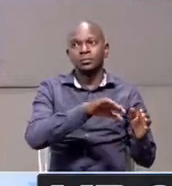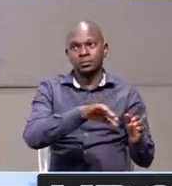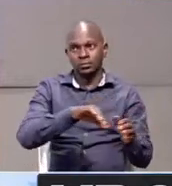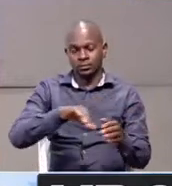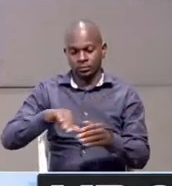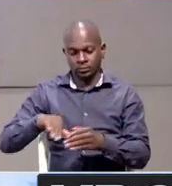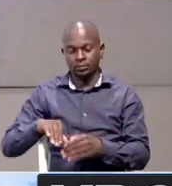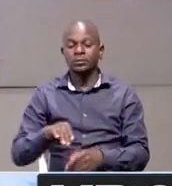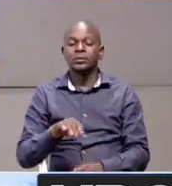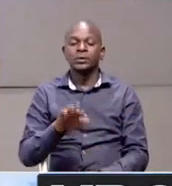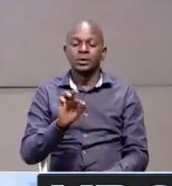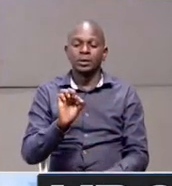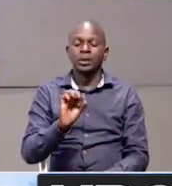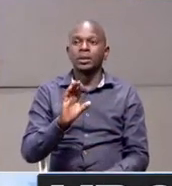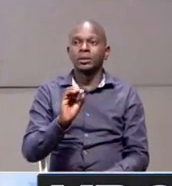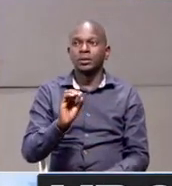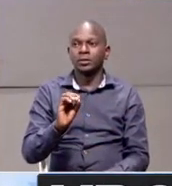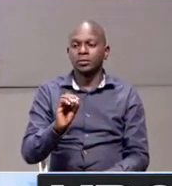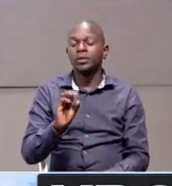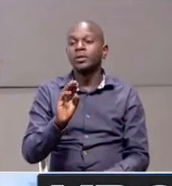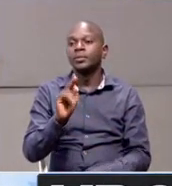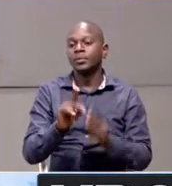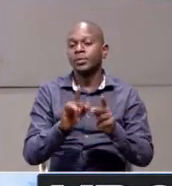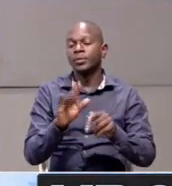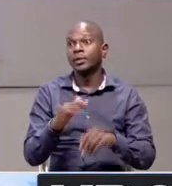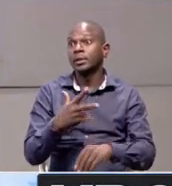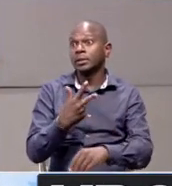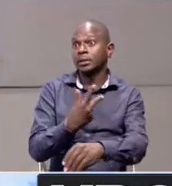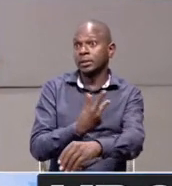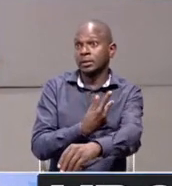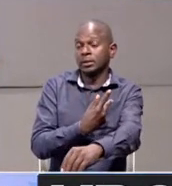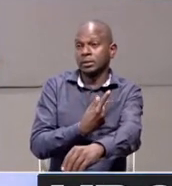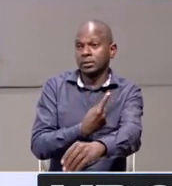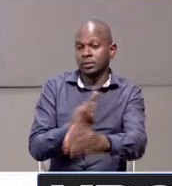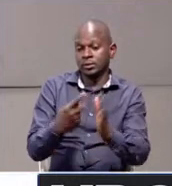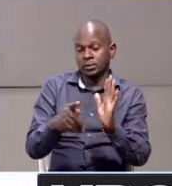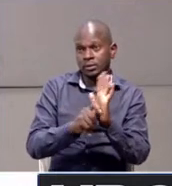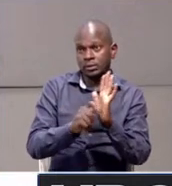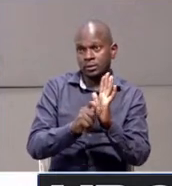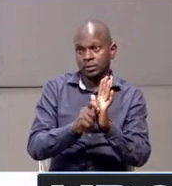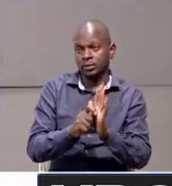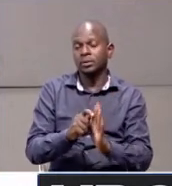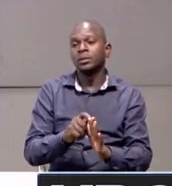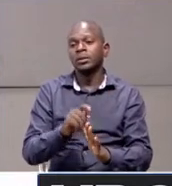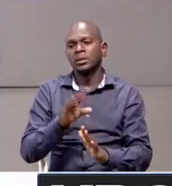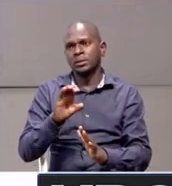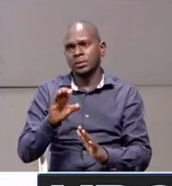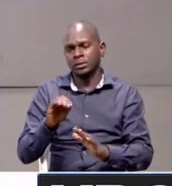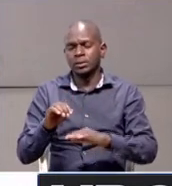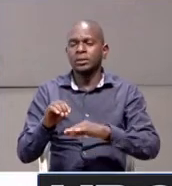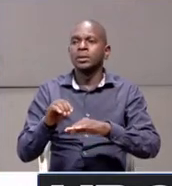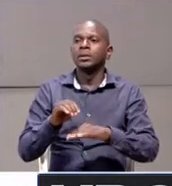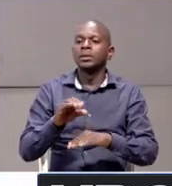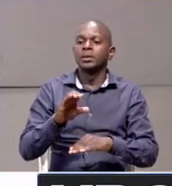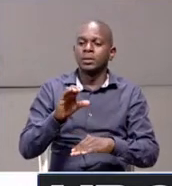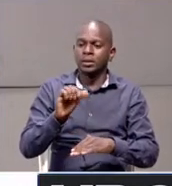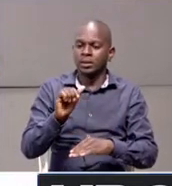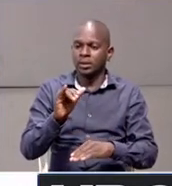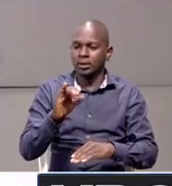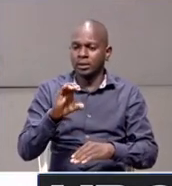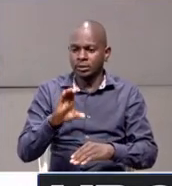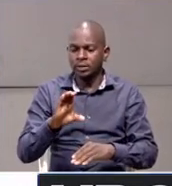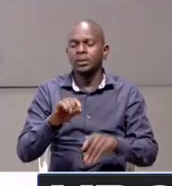Over 800 people have been tested for HIV and AIDS, syphilis and sickle cells by AIDS Information Center after thousands of